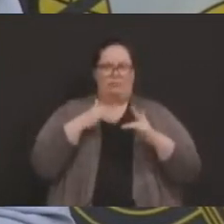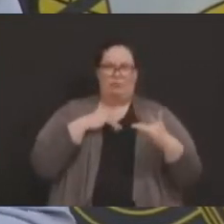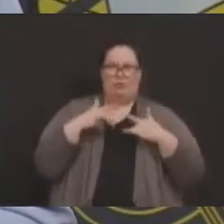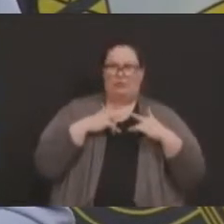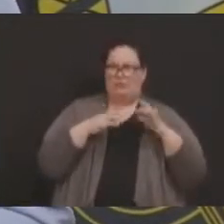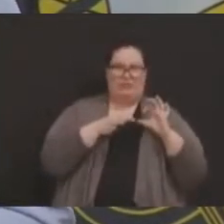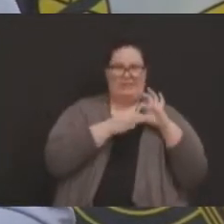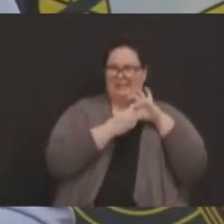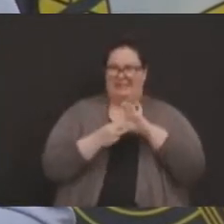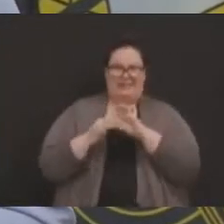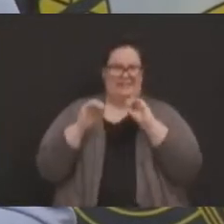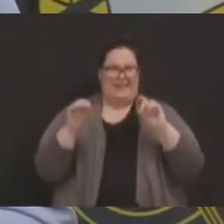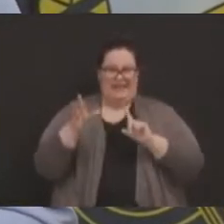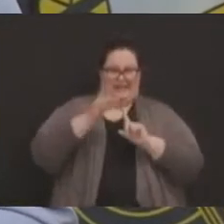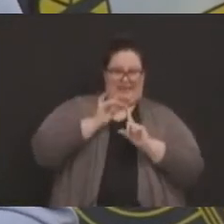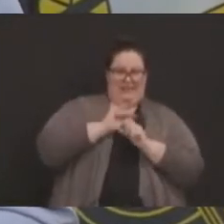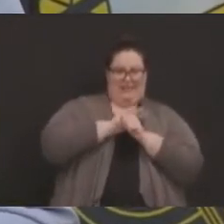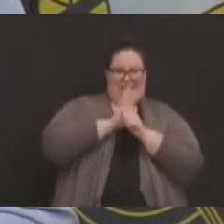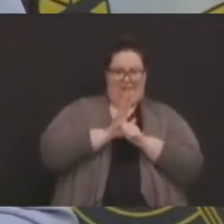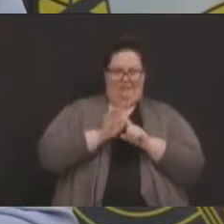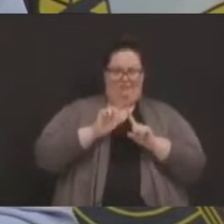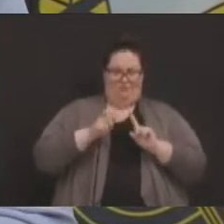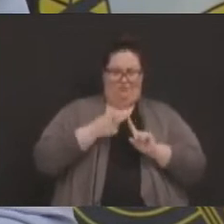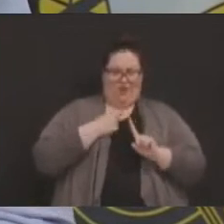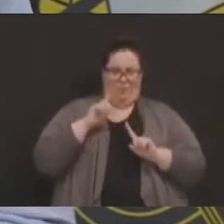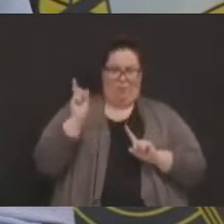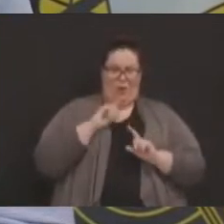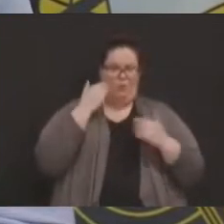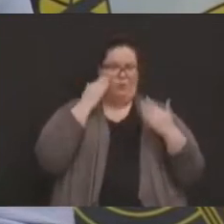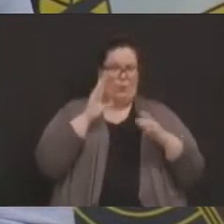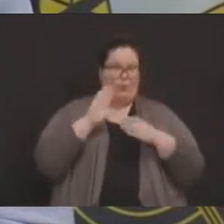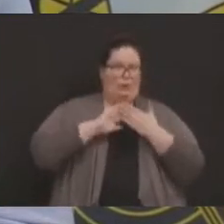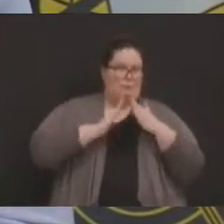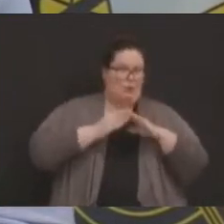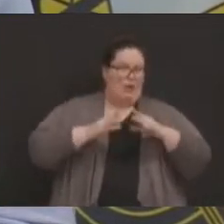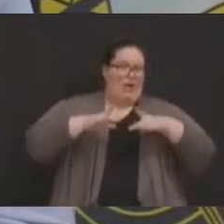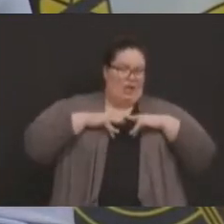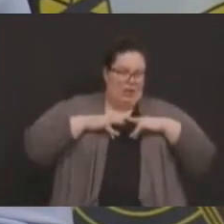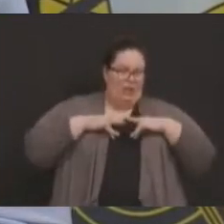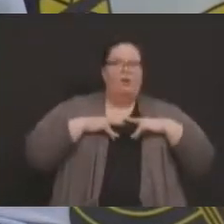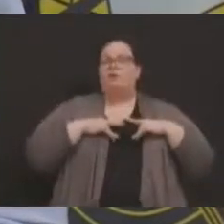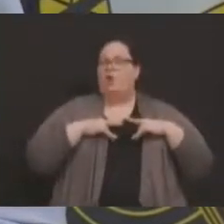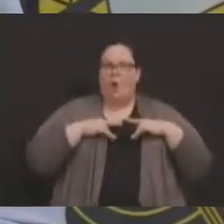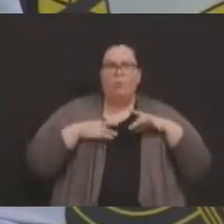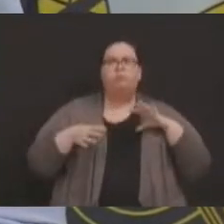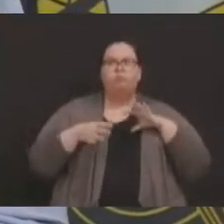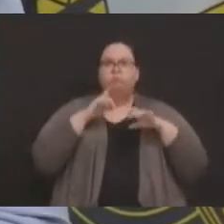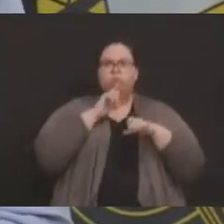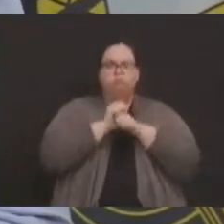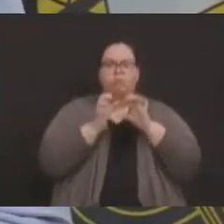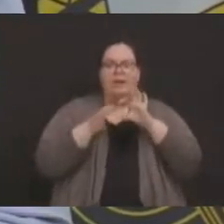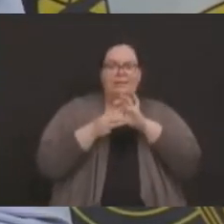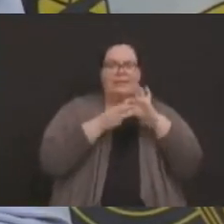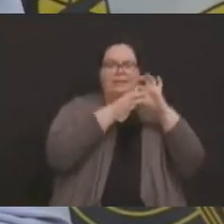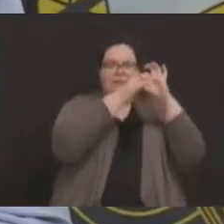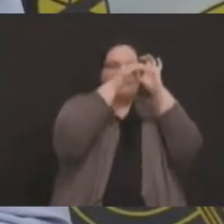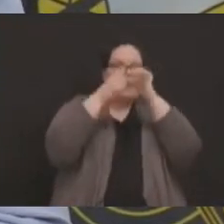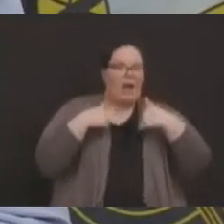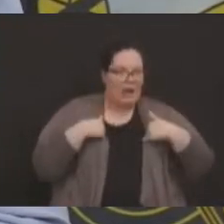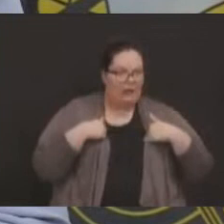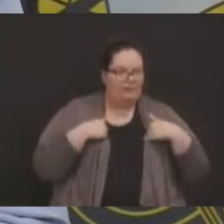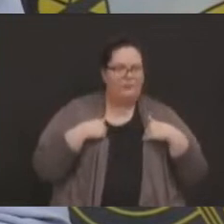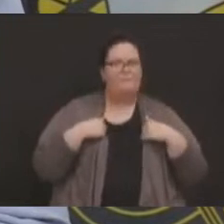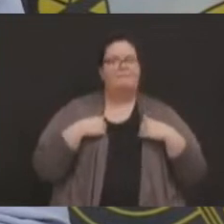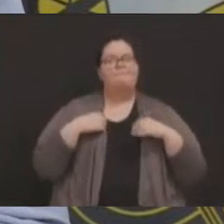linkages. And I think in Moncton, we're just still continuing to see workplace transmission. So we're going to be keeping an